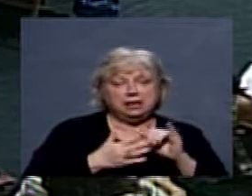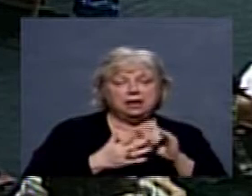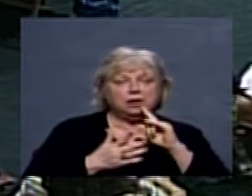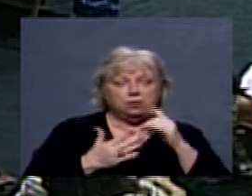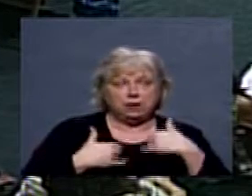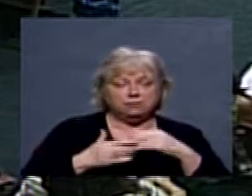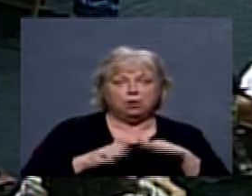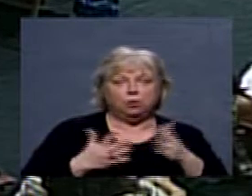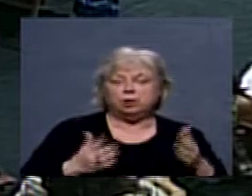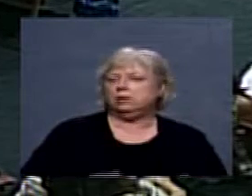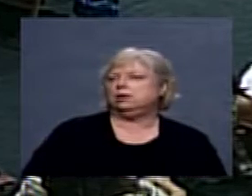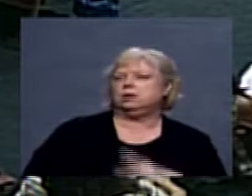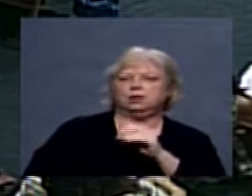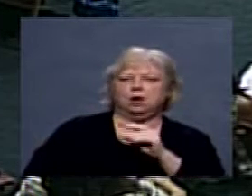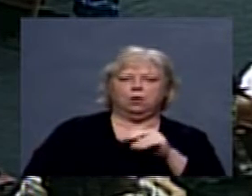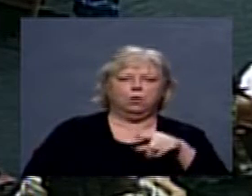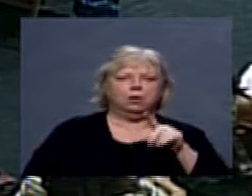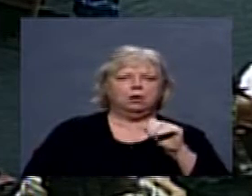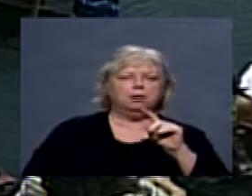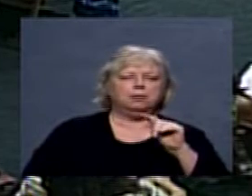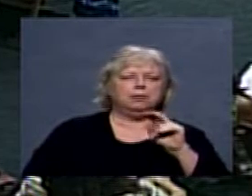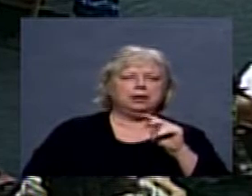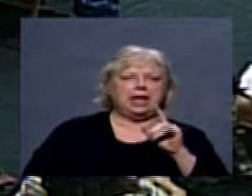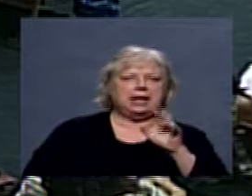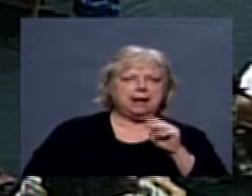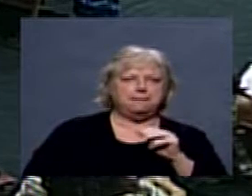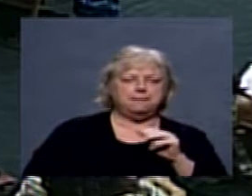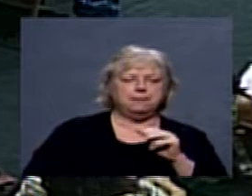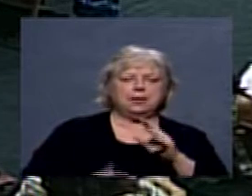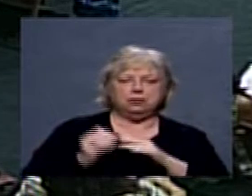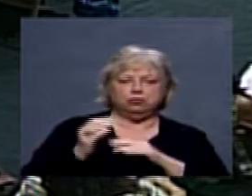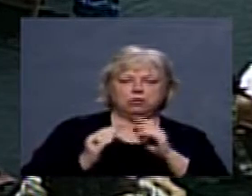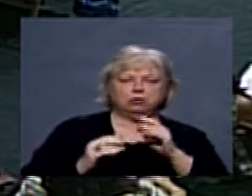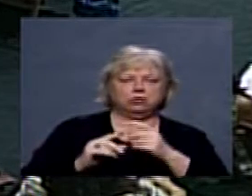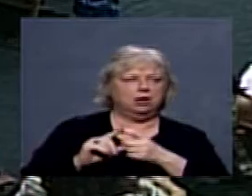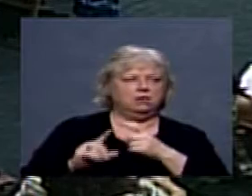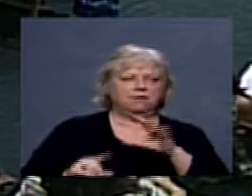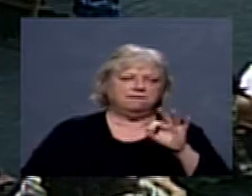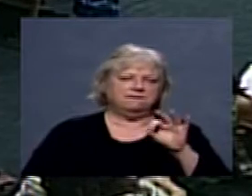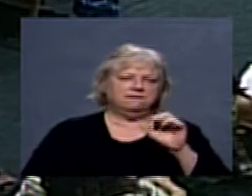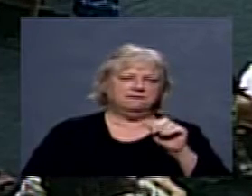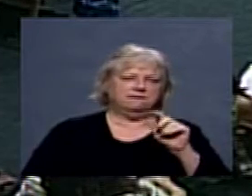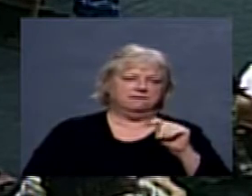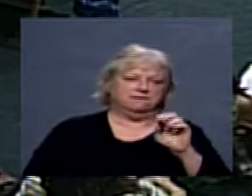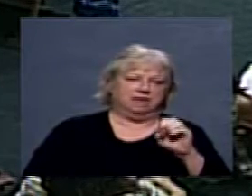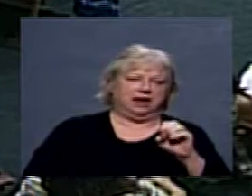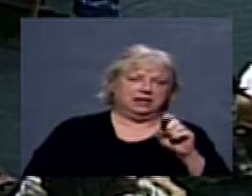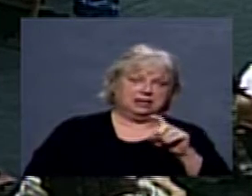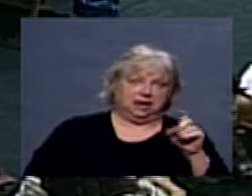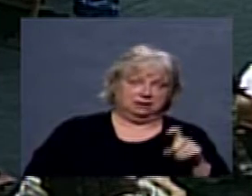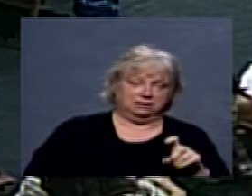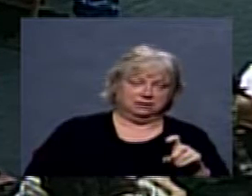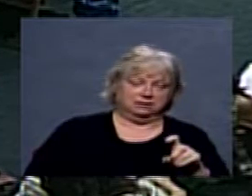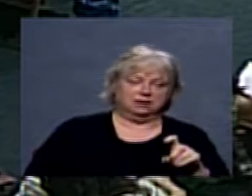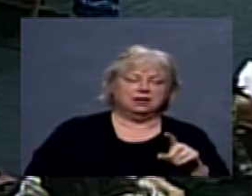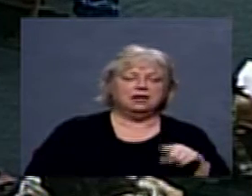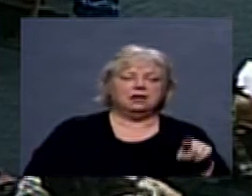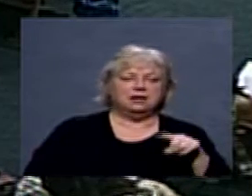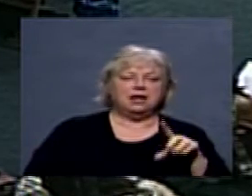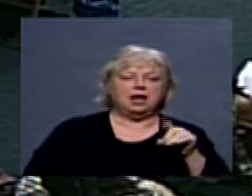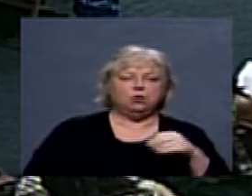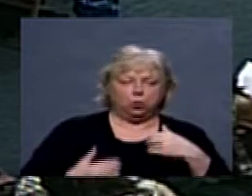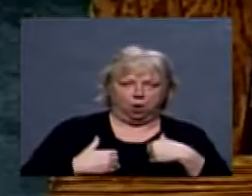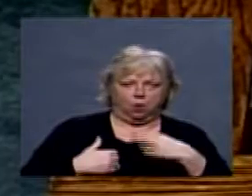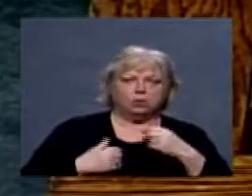operating? No, sir. Platinum Construction is from Fate, Texas, and they do own